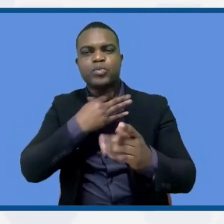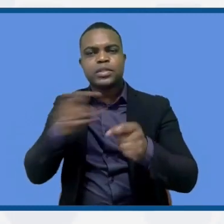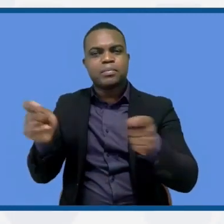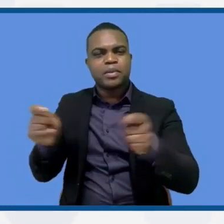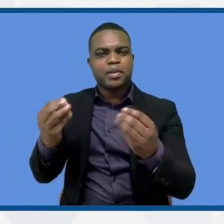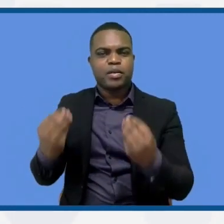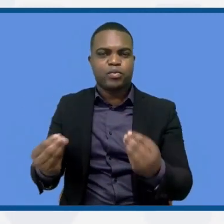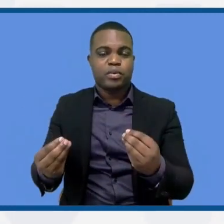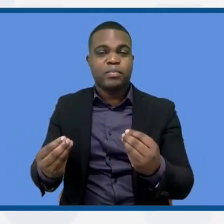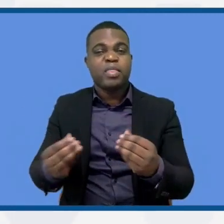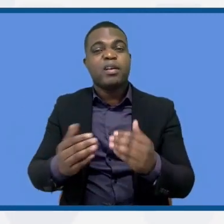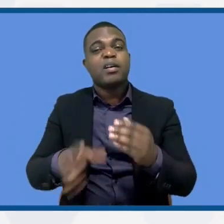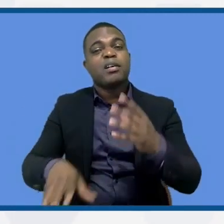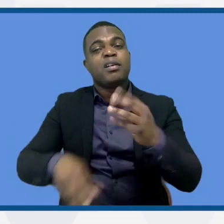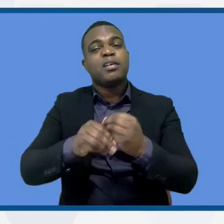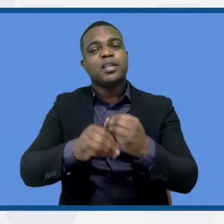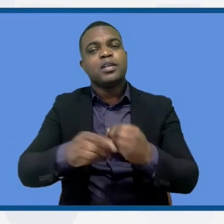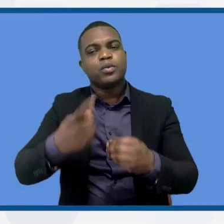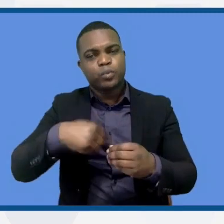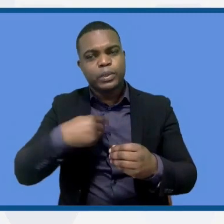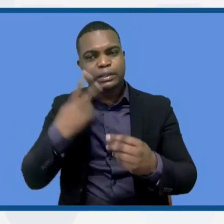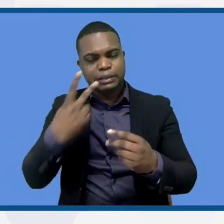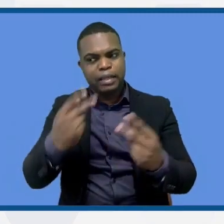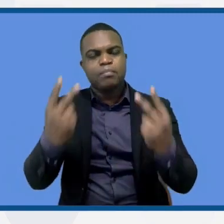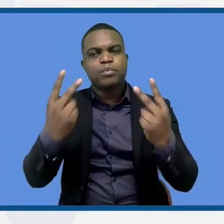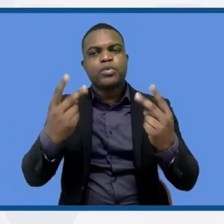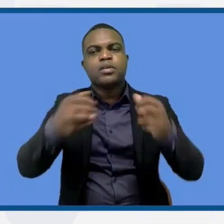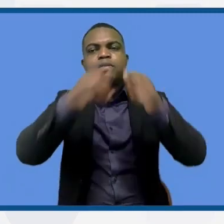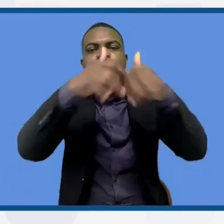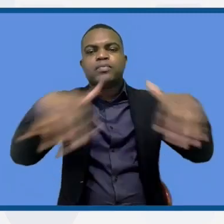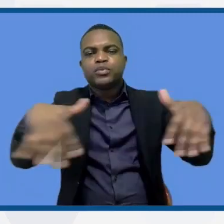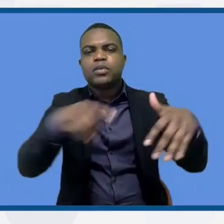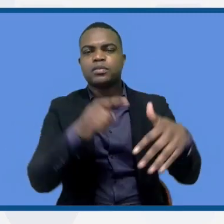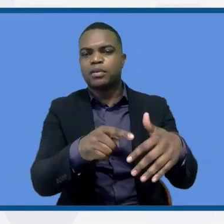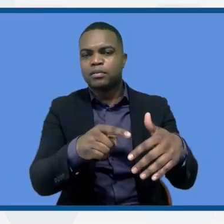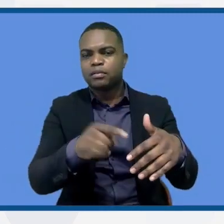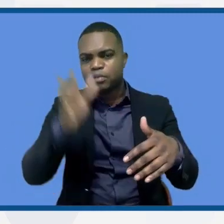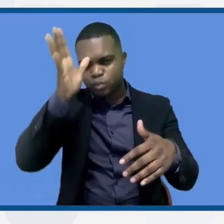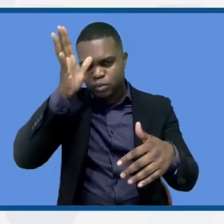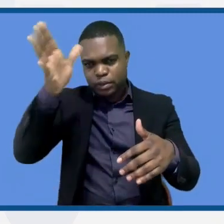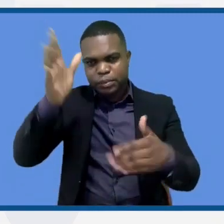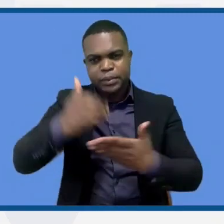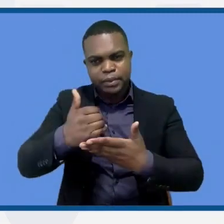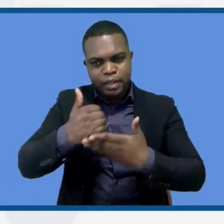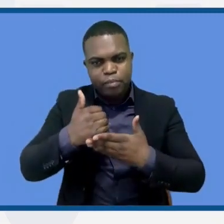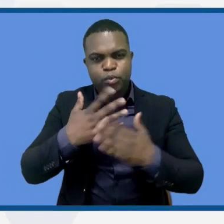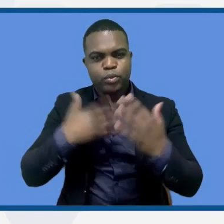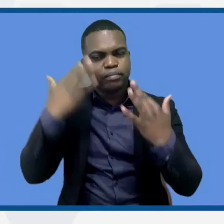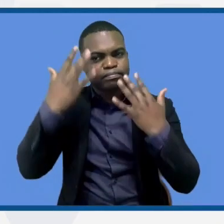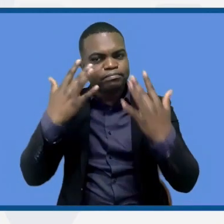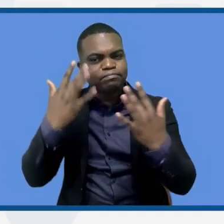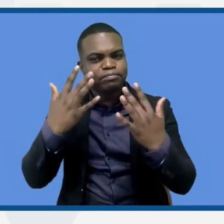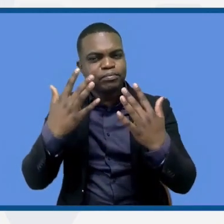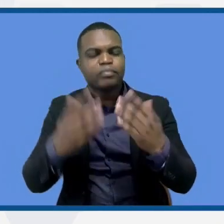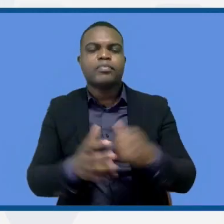make efforts to measure the different stages of risk management after disasters, especially in critical infrastructure. But there's an